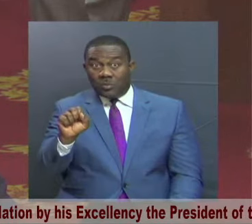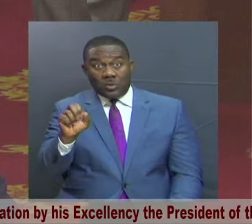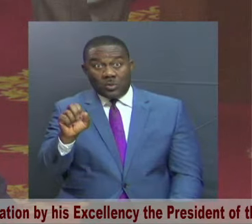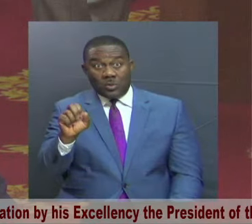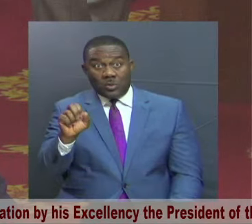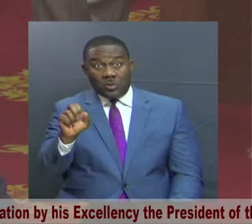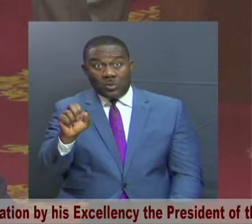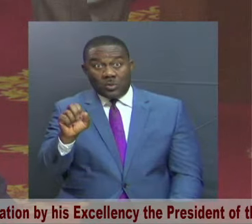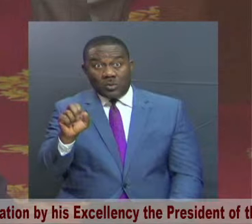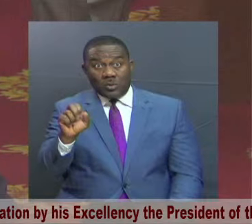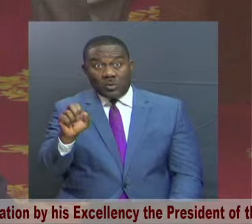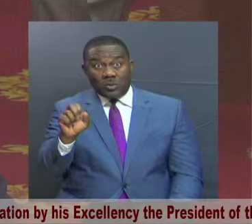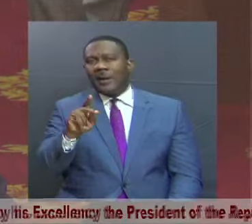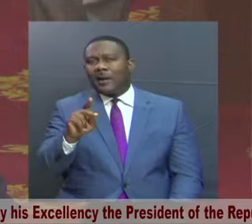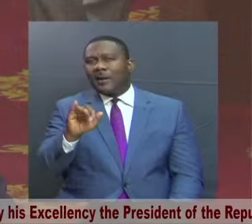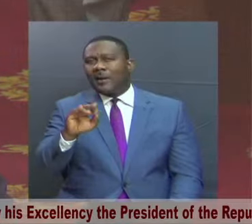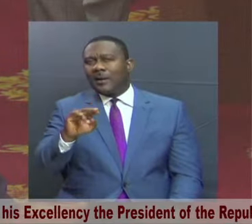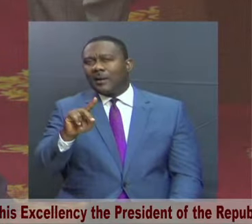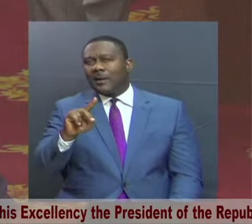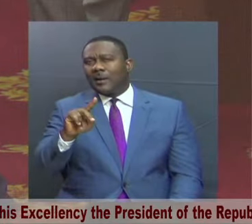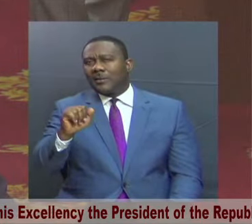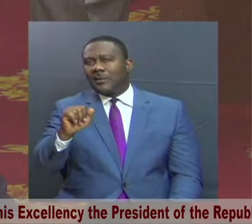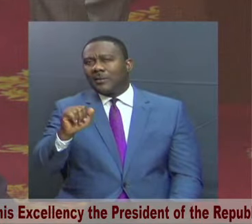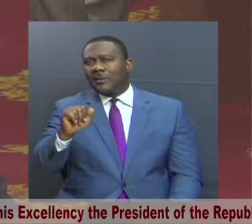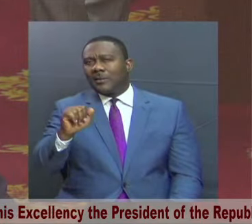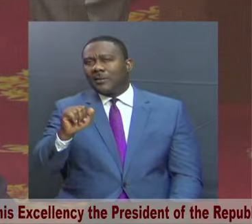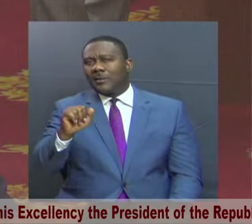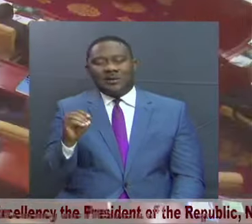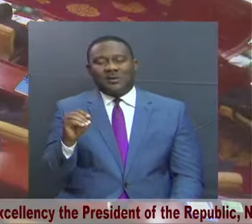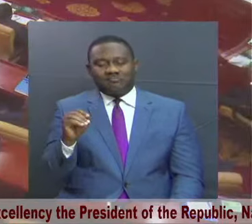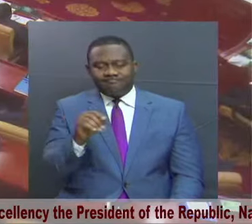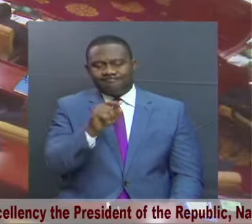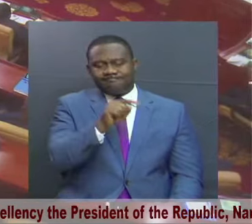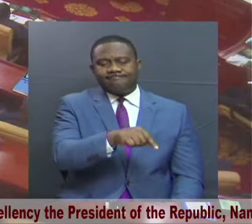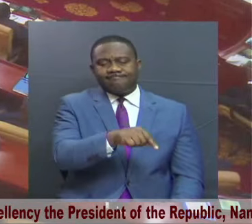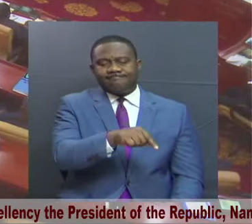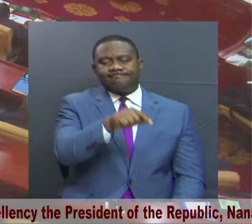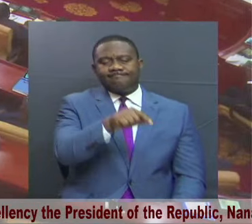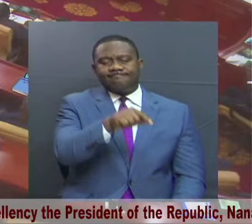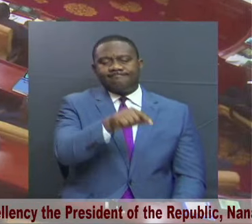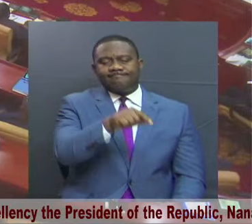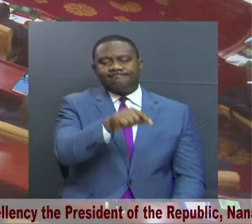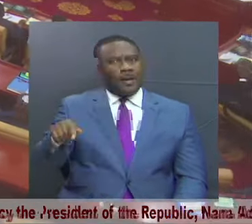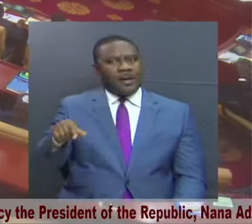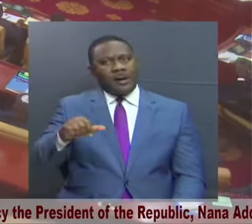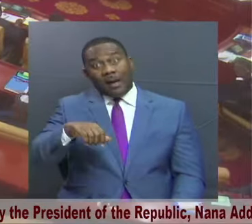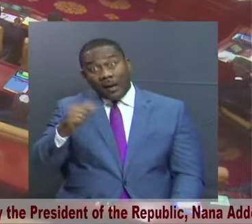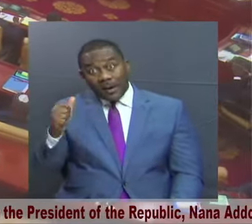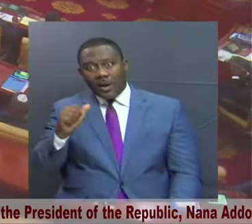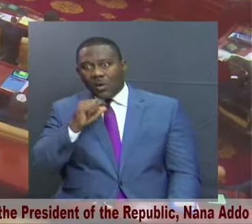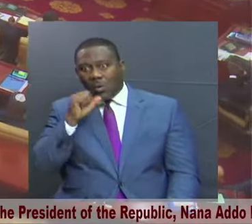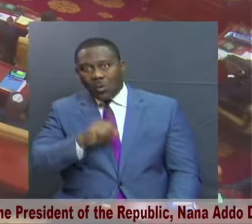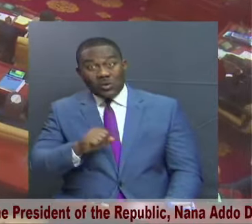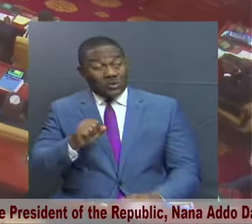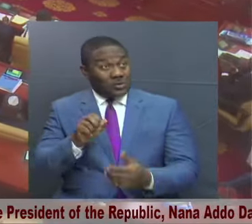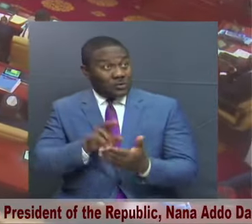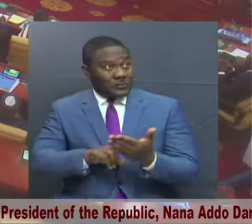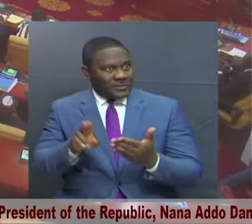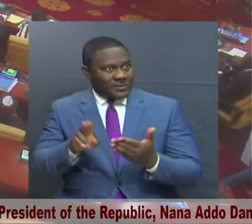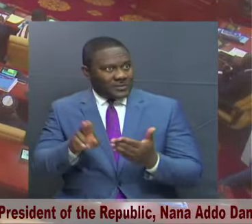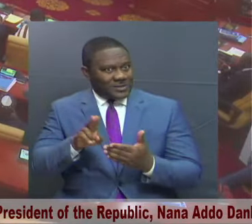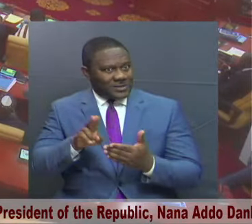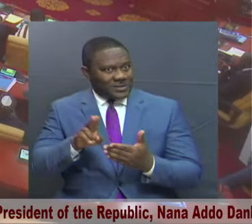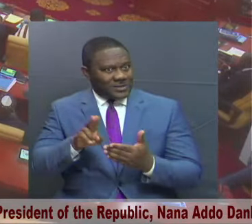kapo in the buono east region and expand the facilities in existing ones we're P